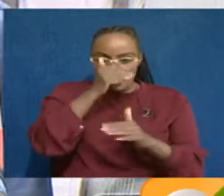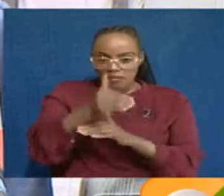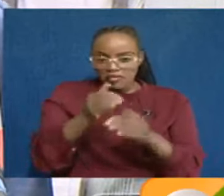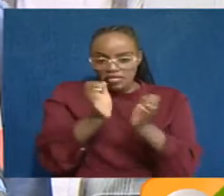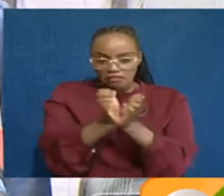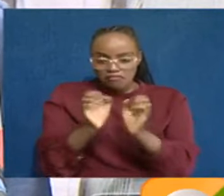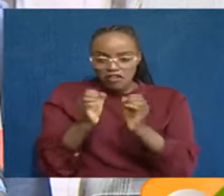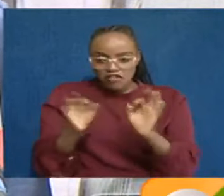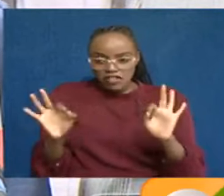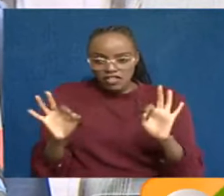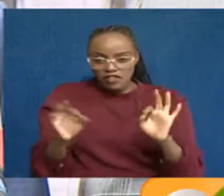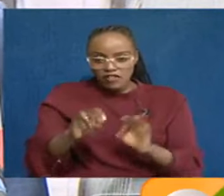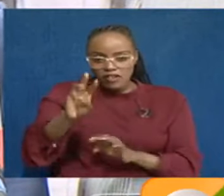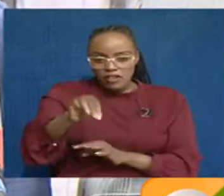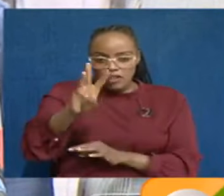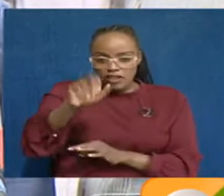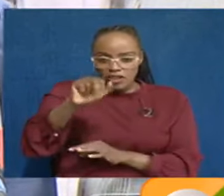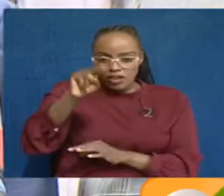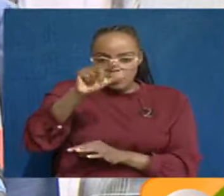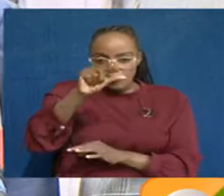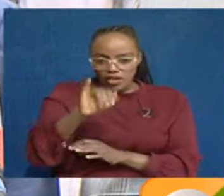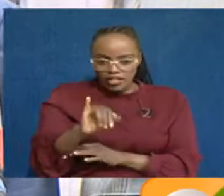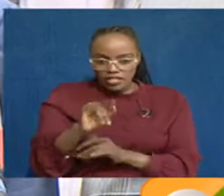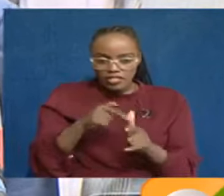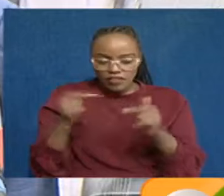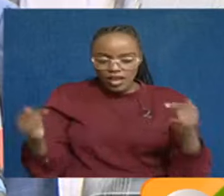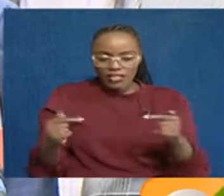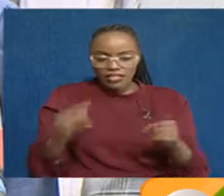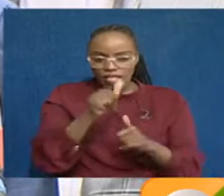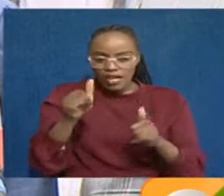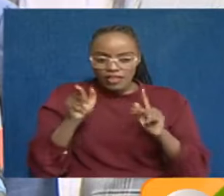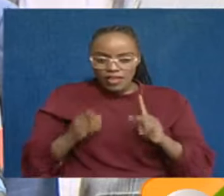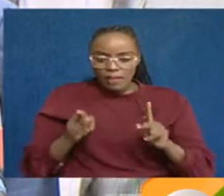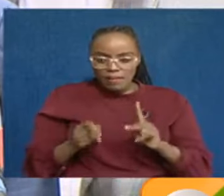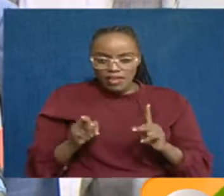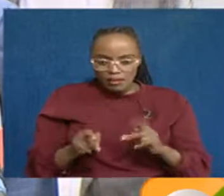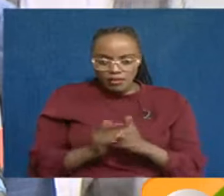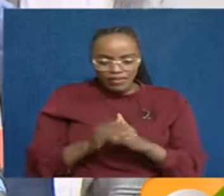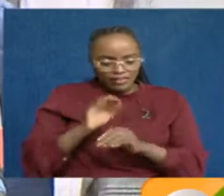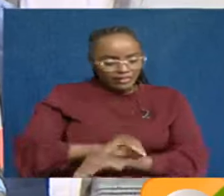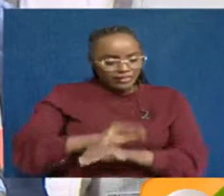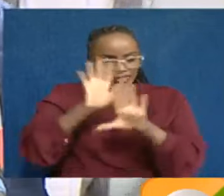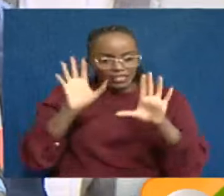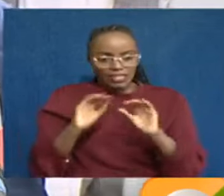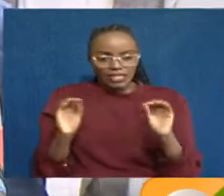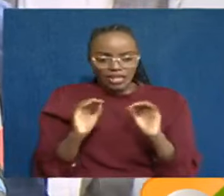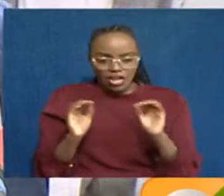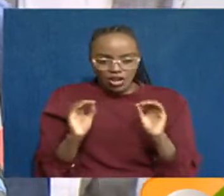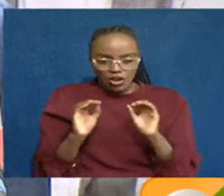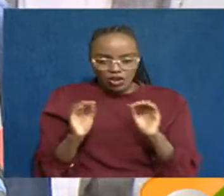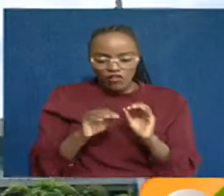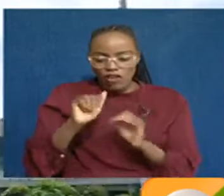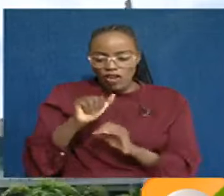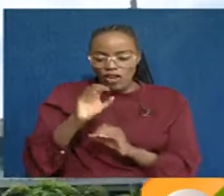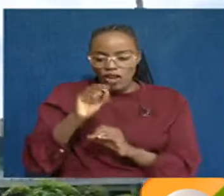freed, Mwangi was accused of inciting others. It's still not clear where Ms. Aoko